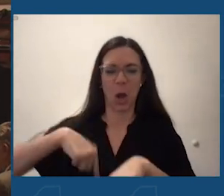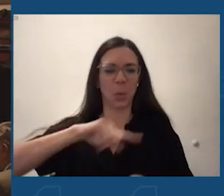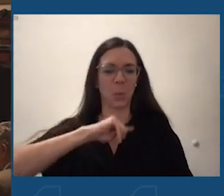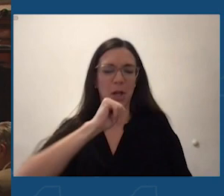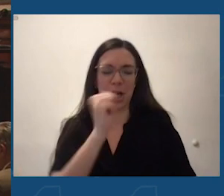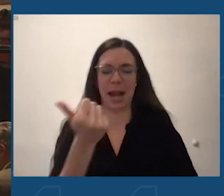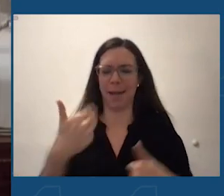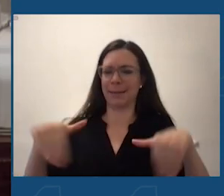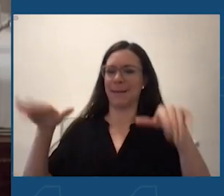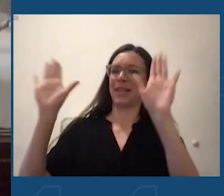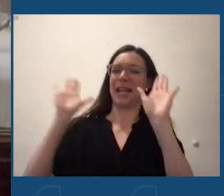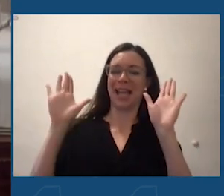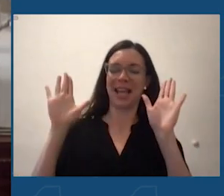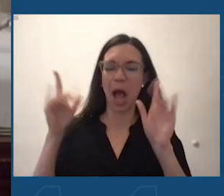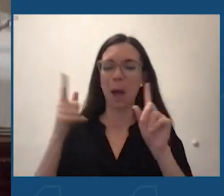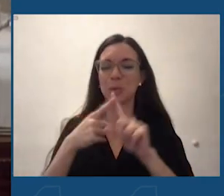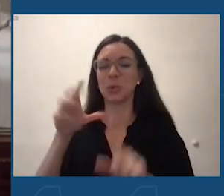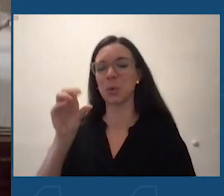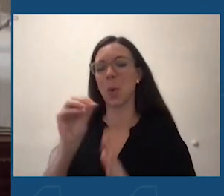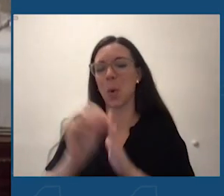Orlando yet, pa que lo sepa.